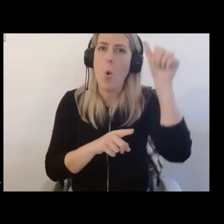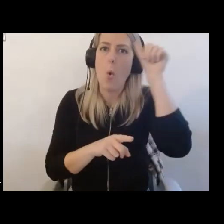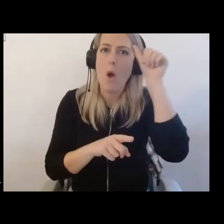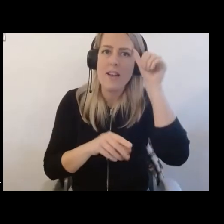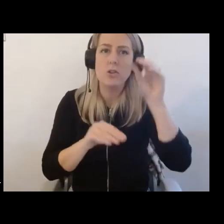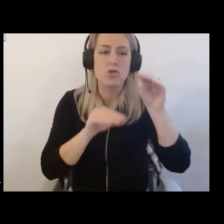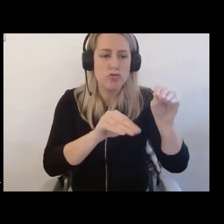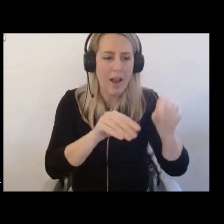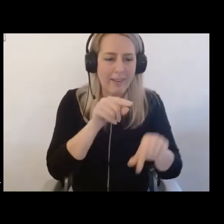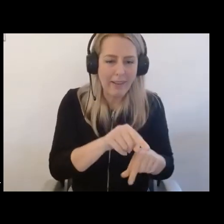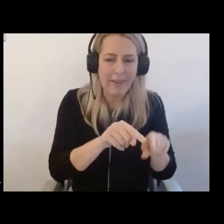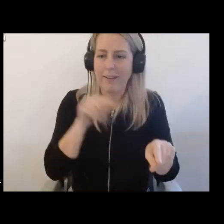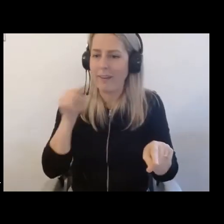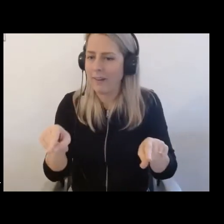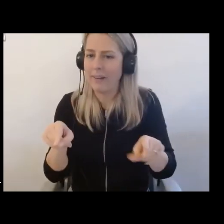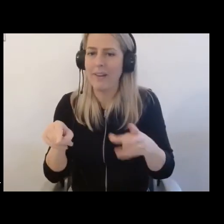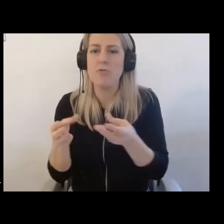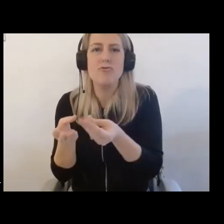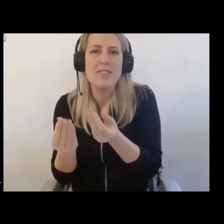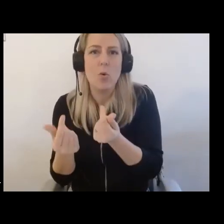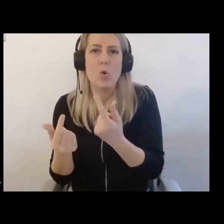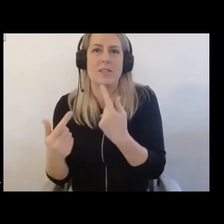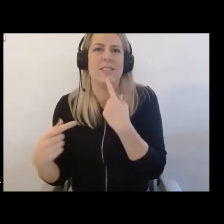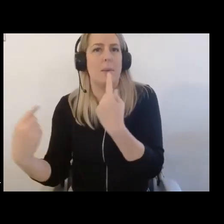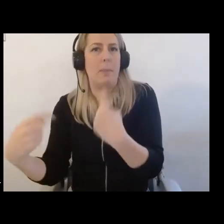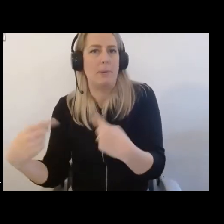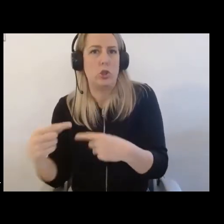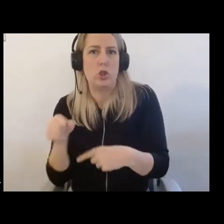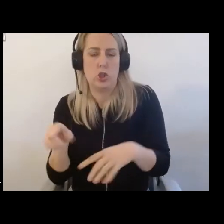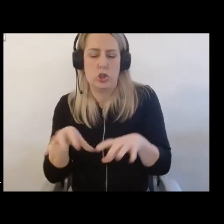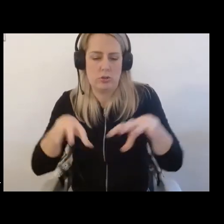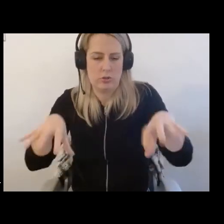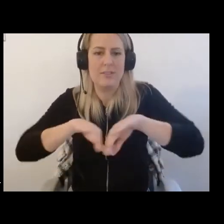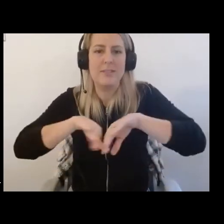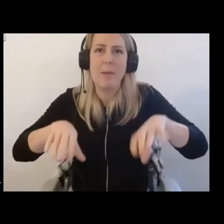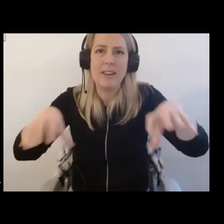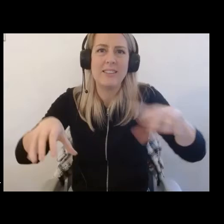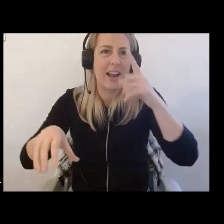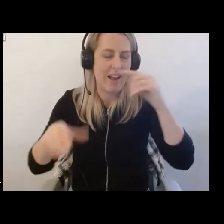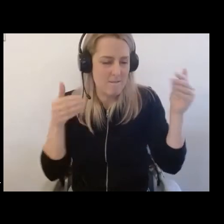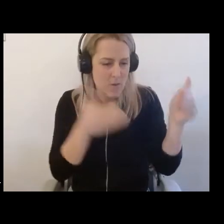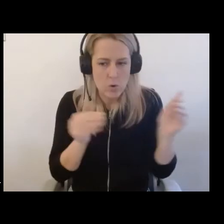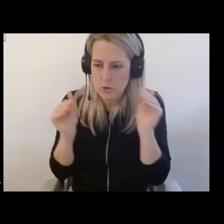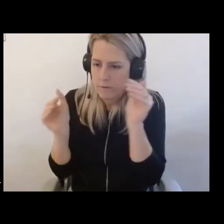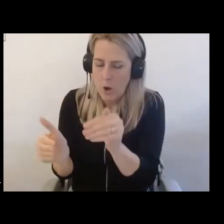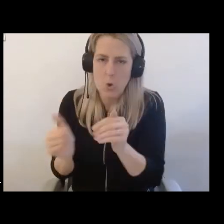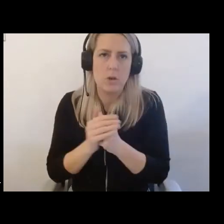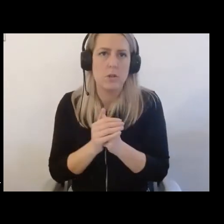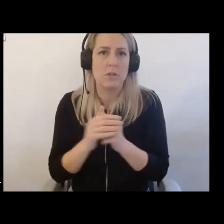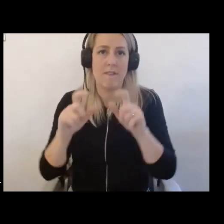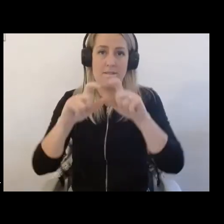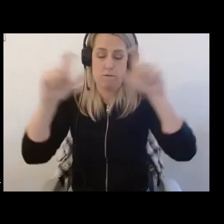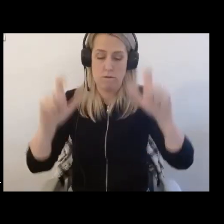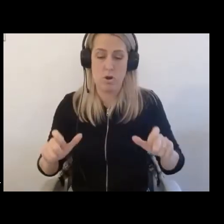might call resources and permissions on the other. And I think we can apply that kind of framework, which I think